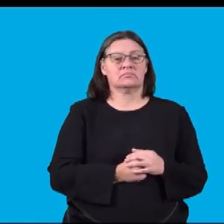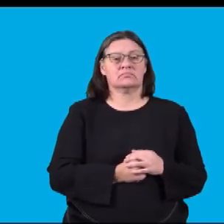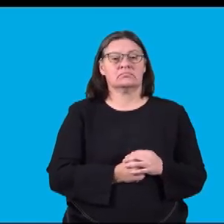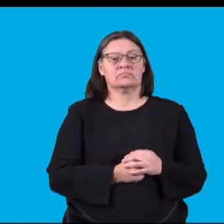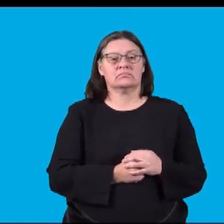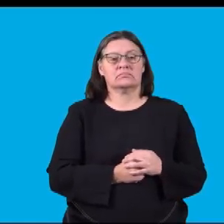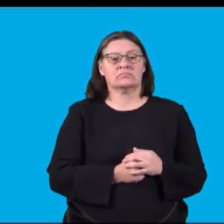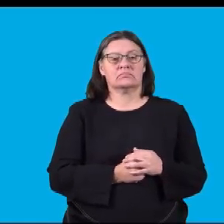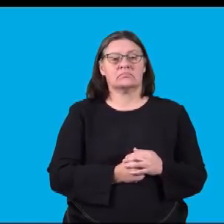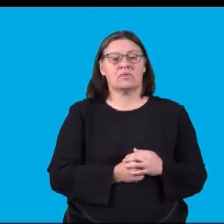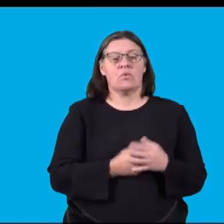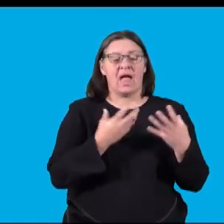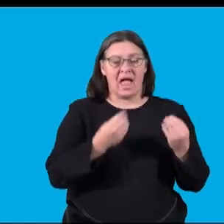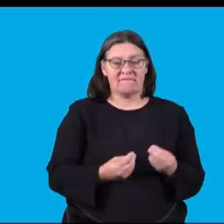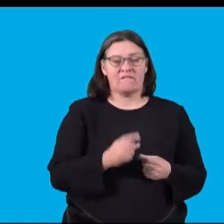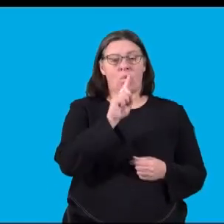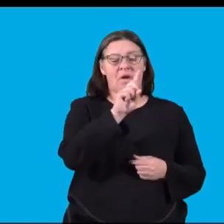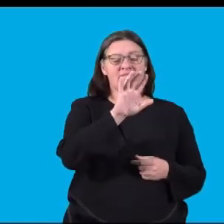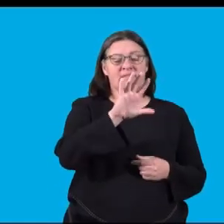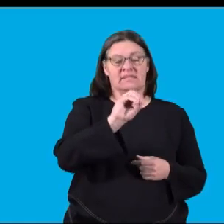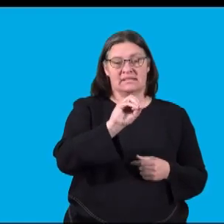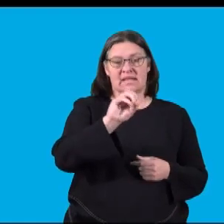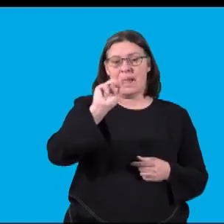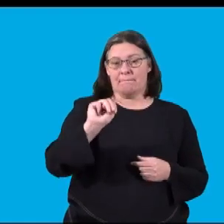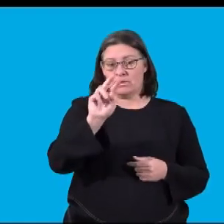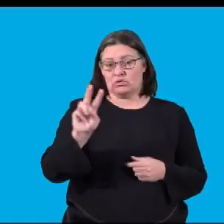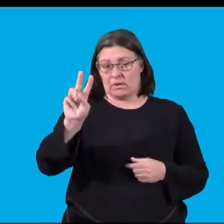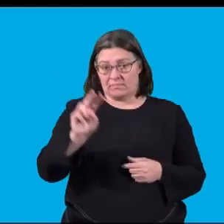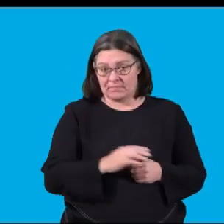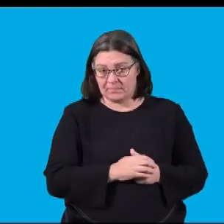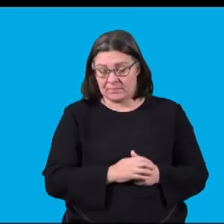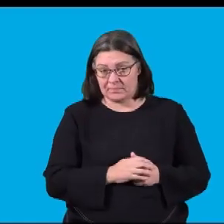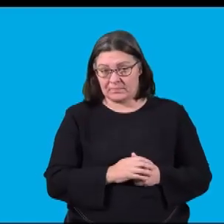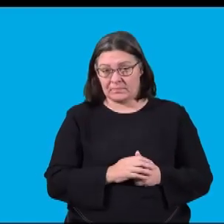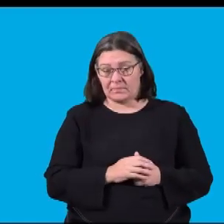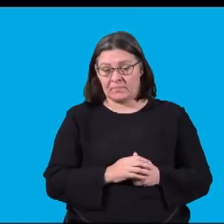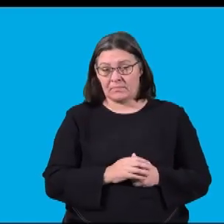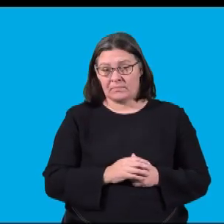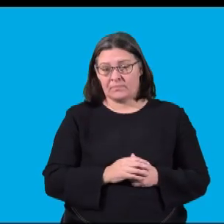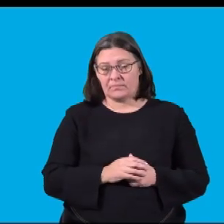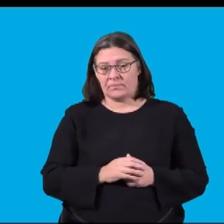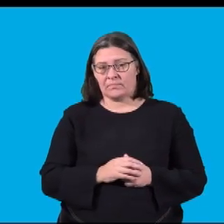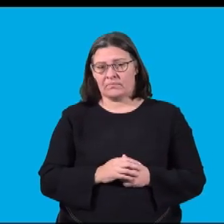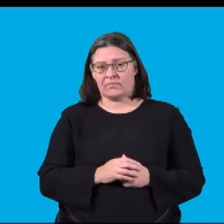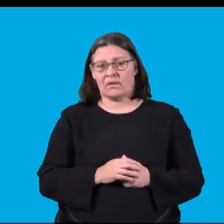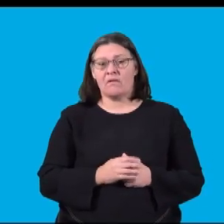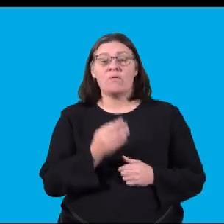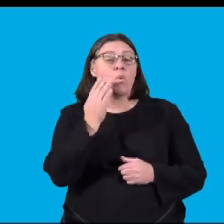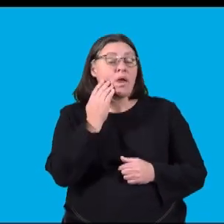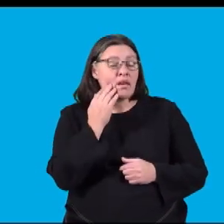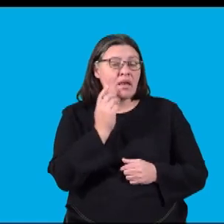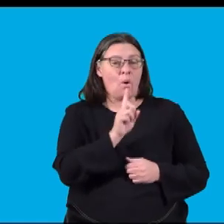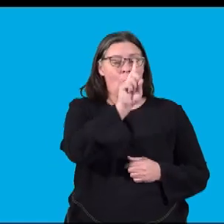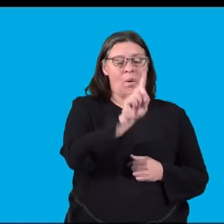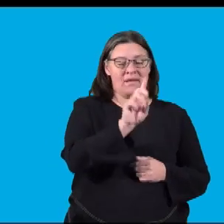at the beginning, had 150 square meters. Okay? This is from the 1st